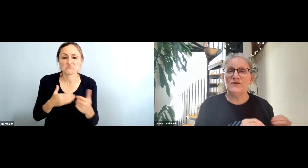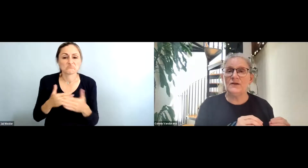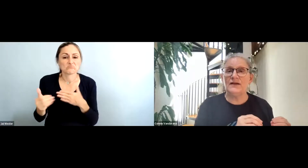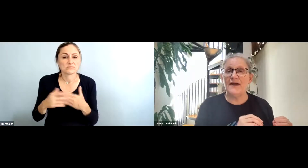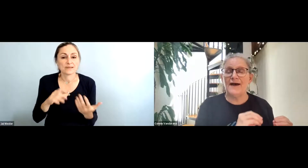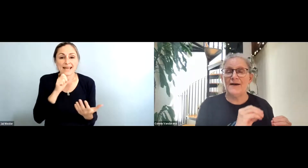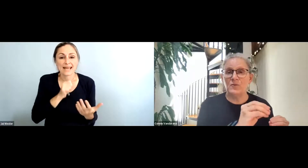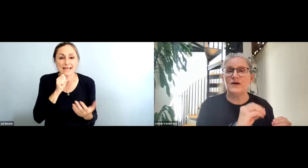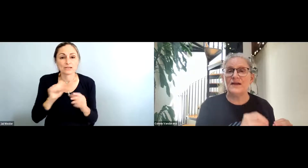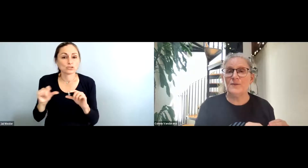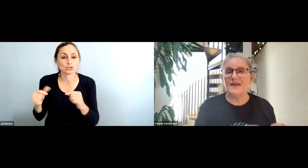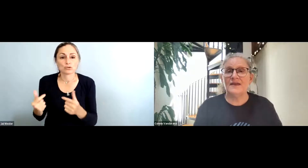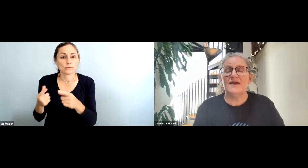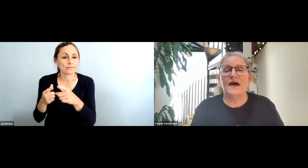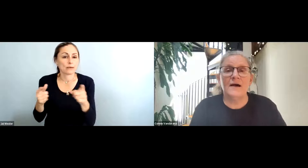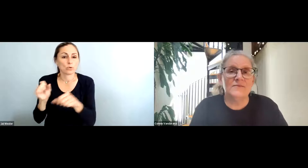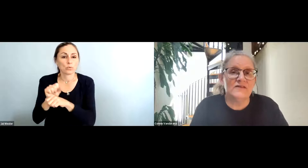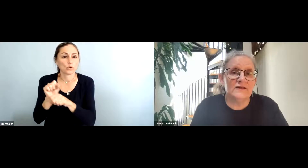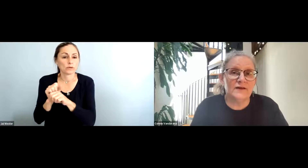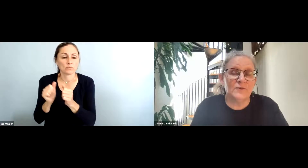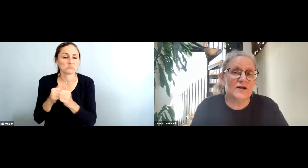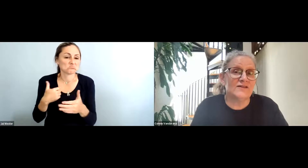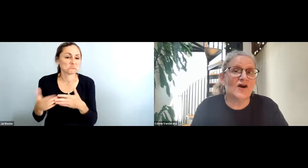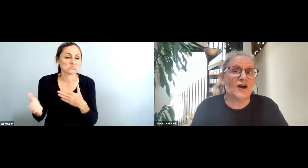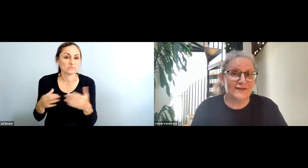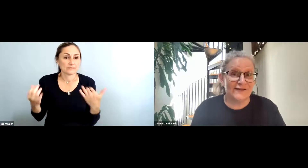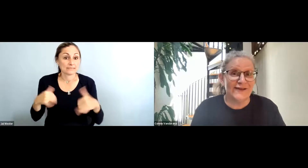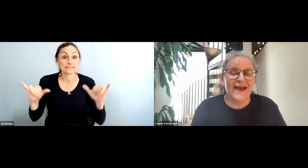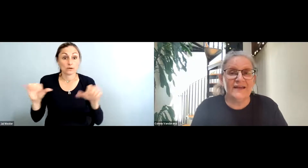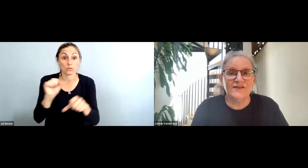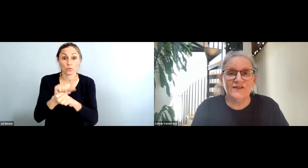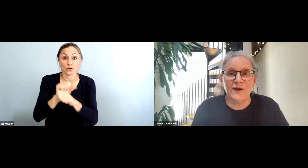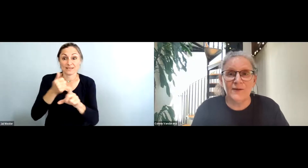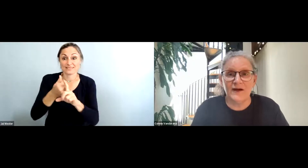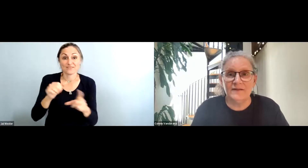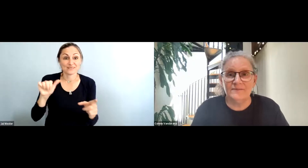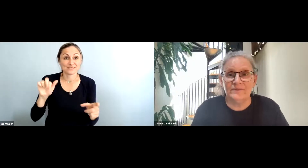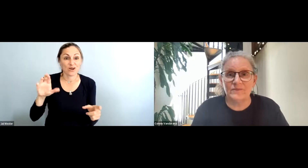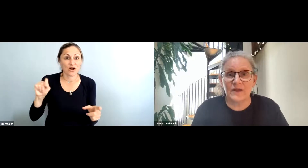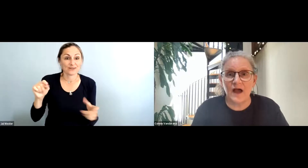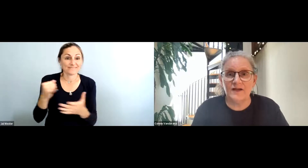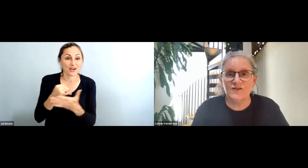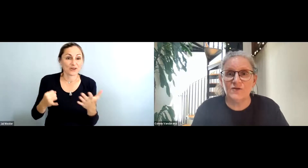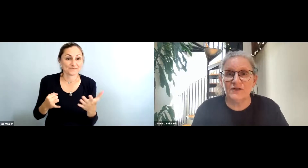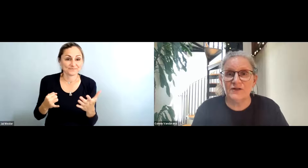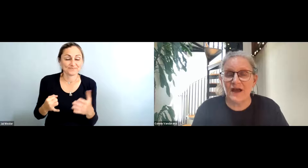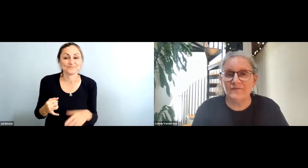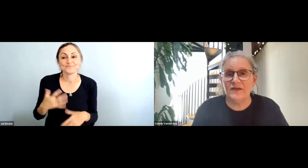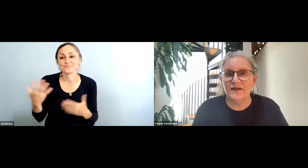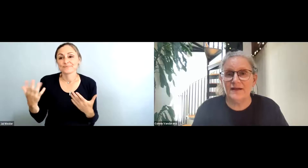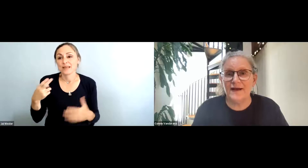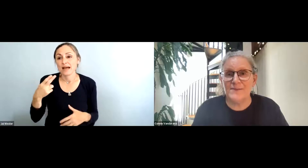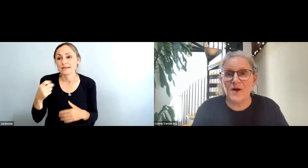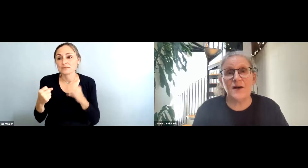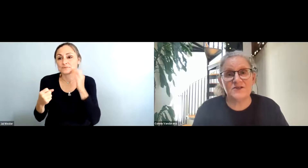they were doing, working with, still their work is art. And so high schoolers have